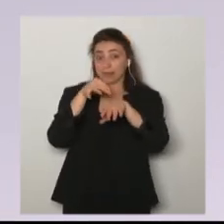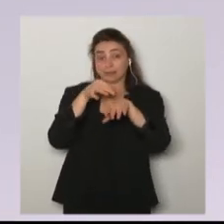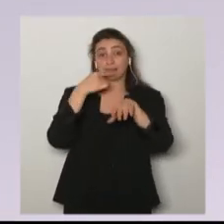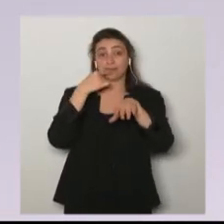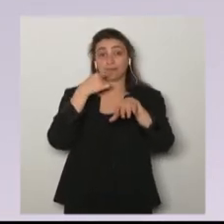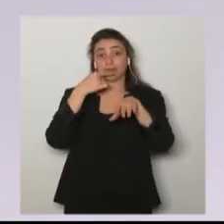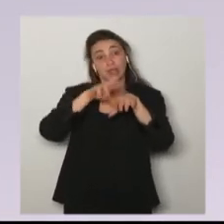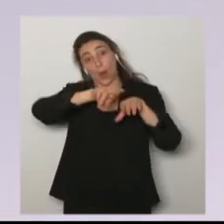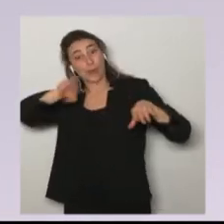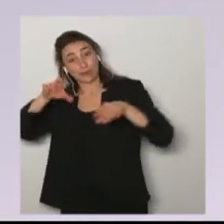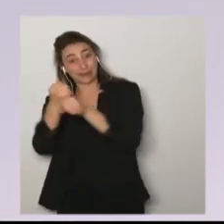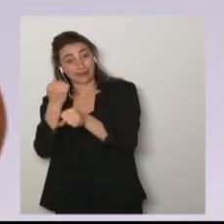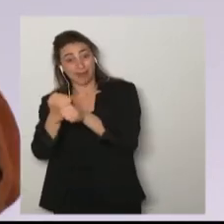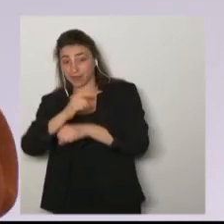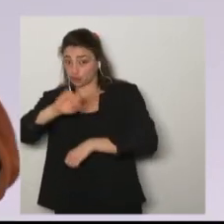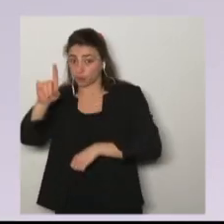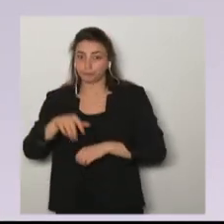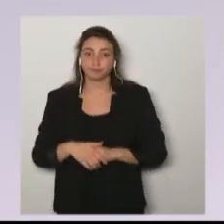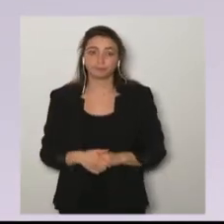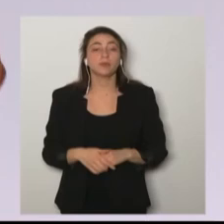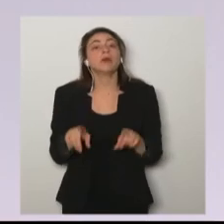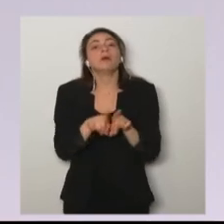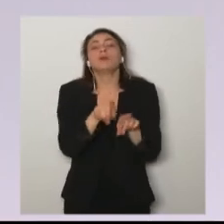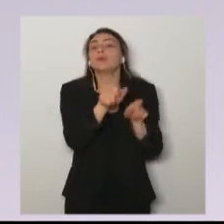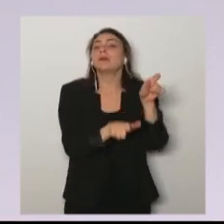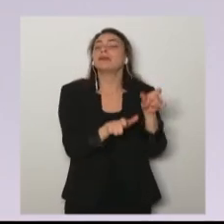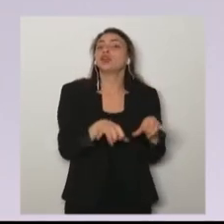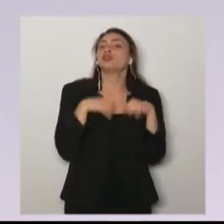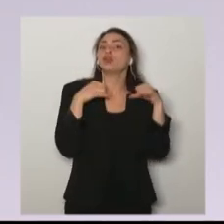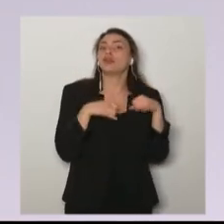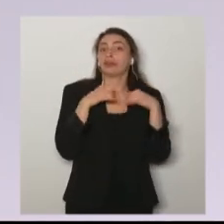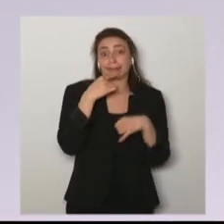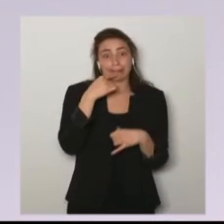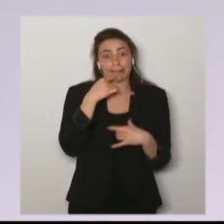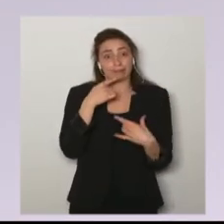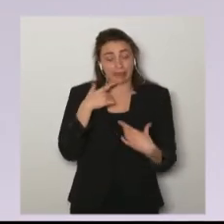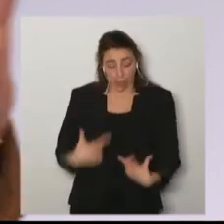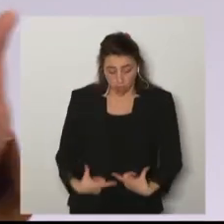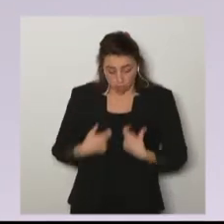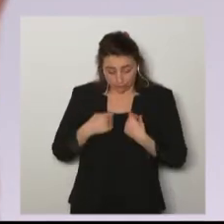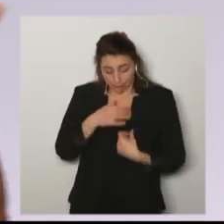who can't enter the labor market because of their cancer history?